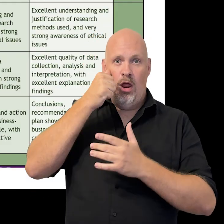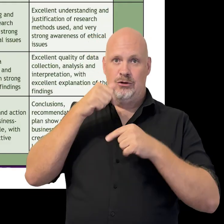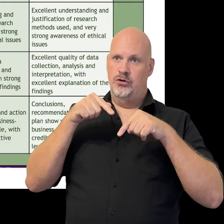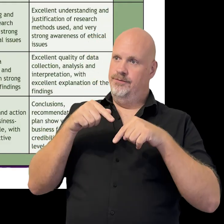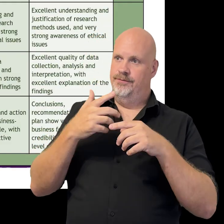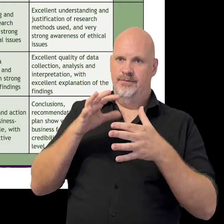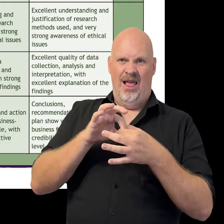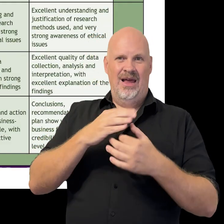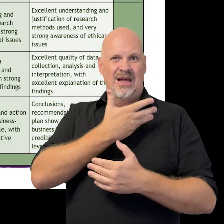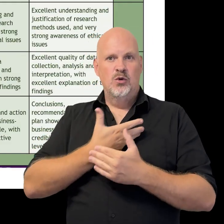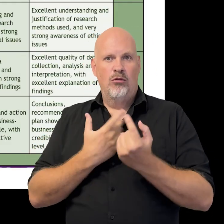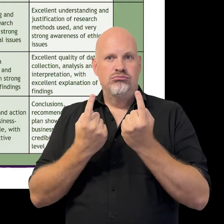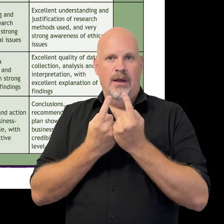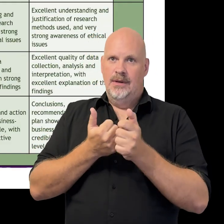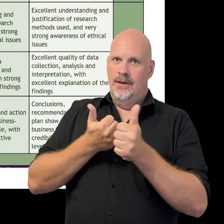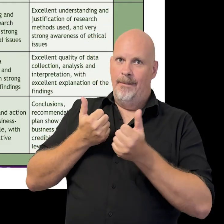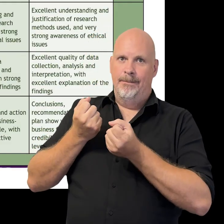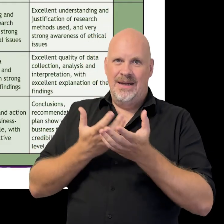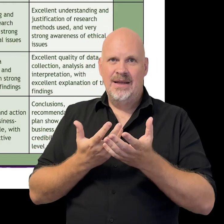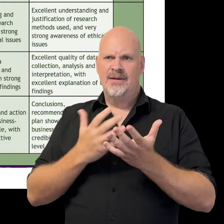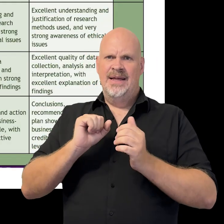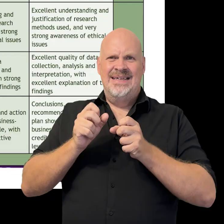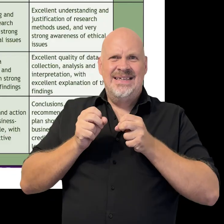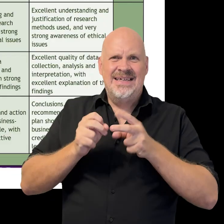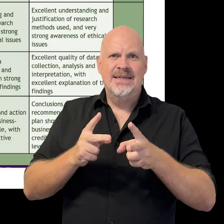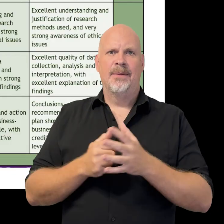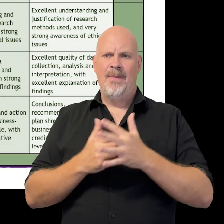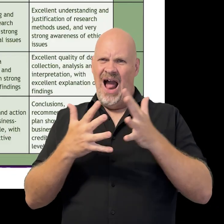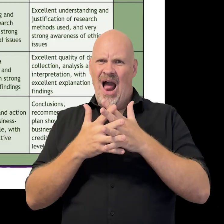gone through the